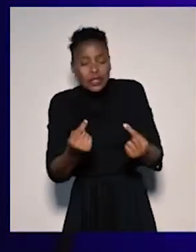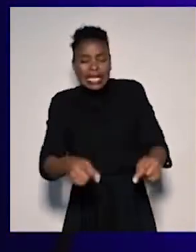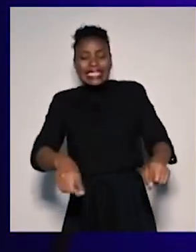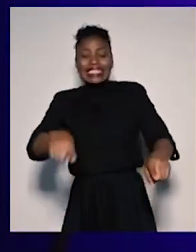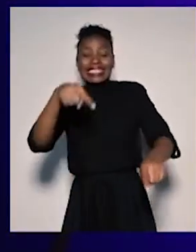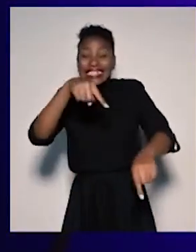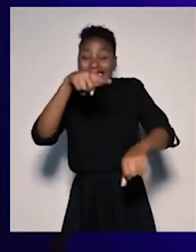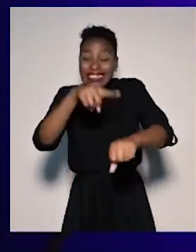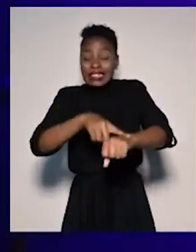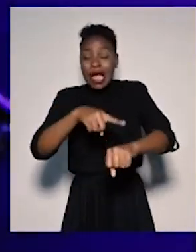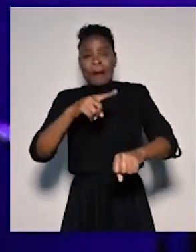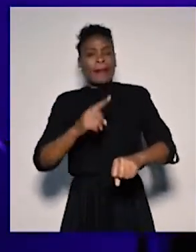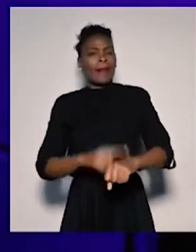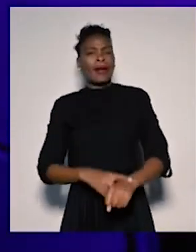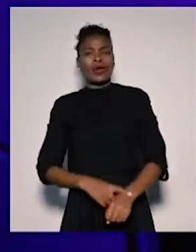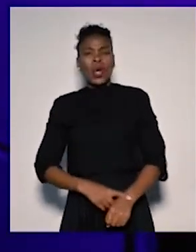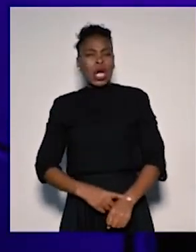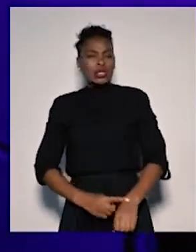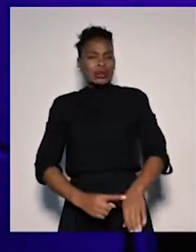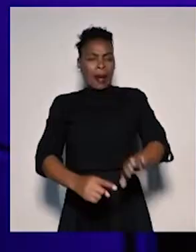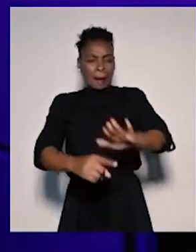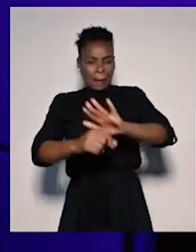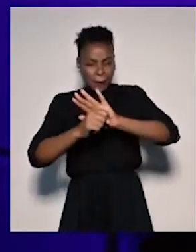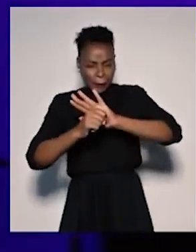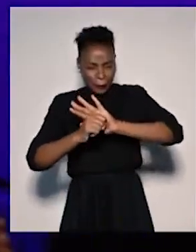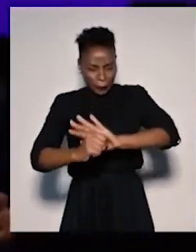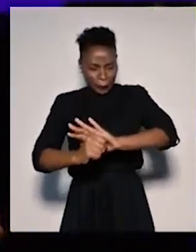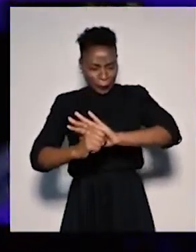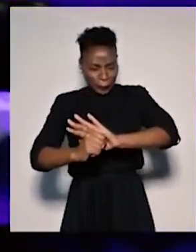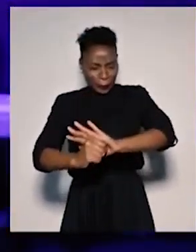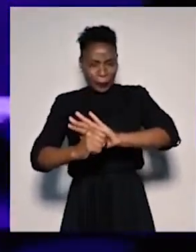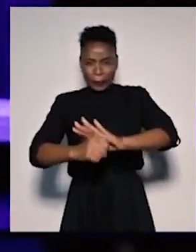time. Don't push the boundaries.